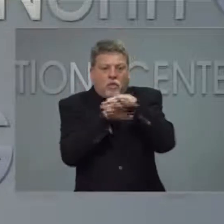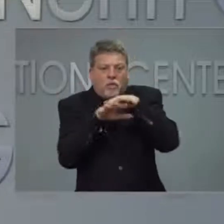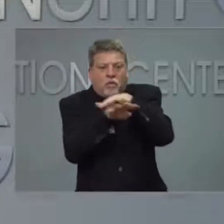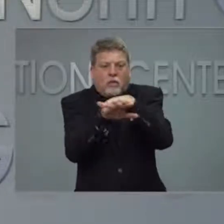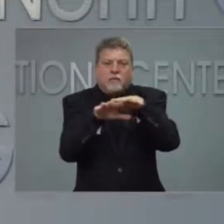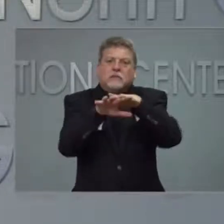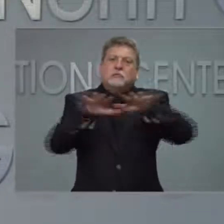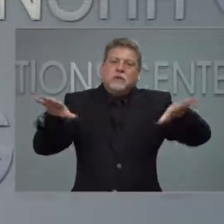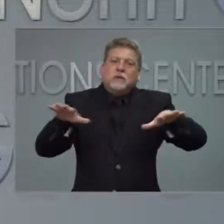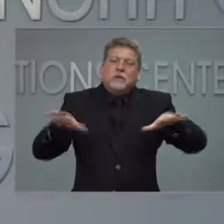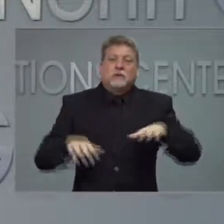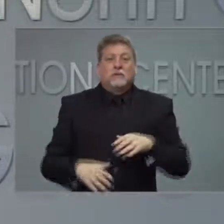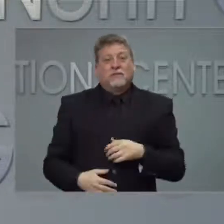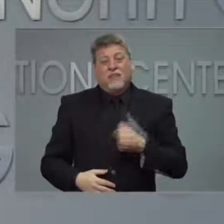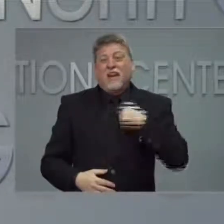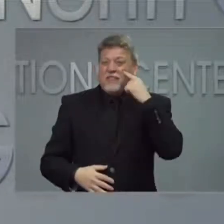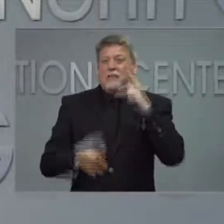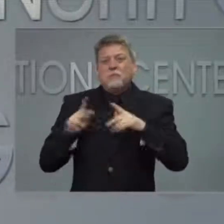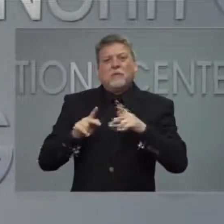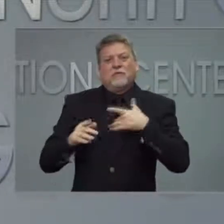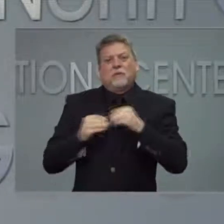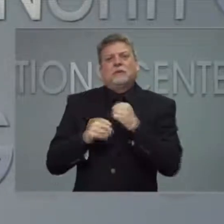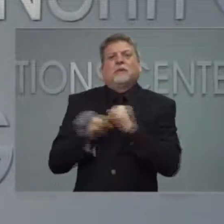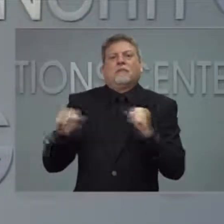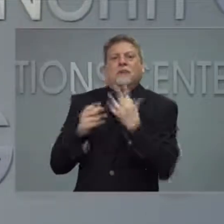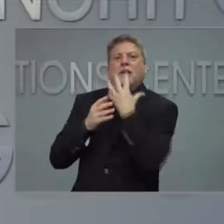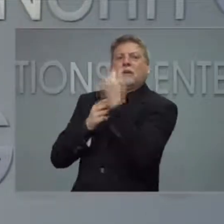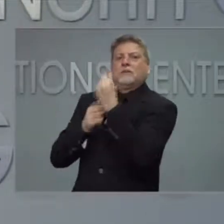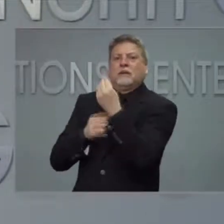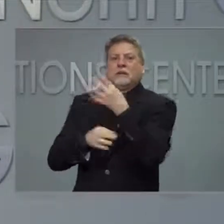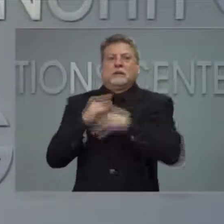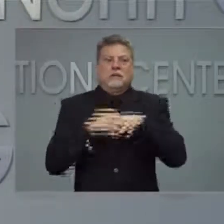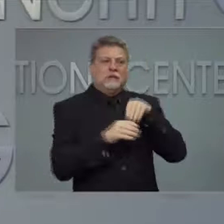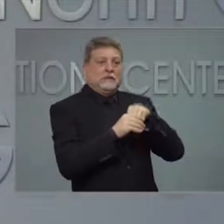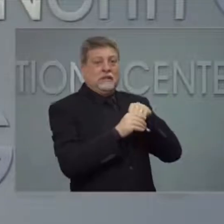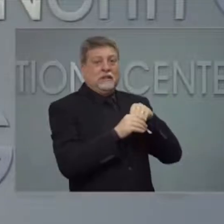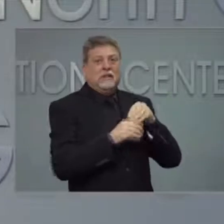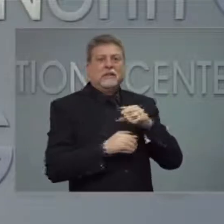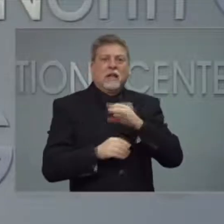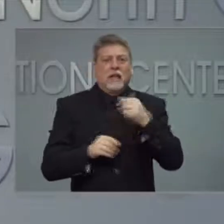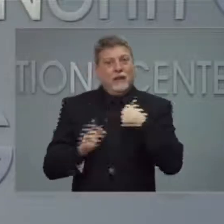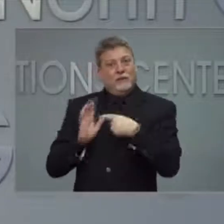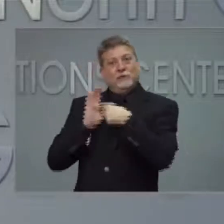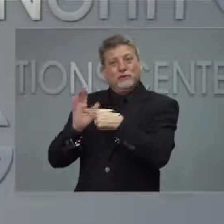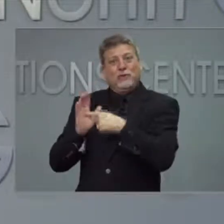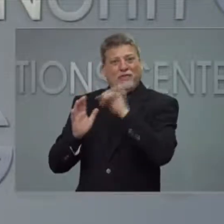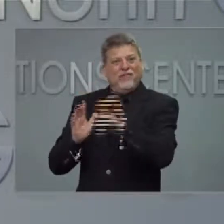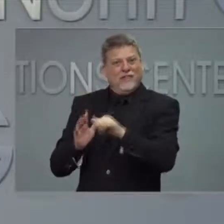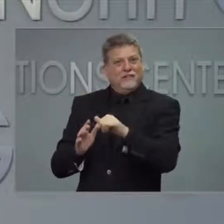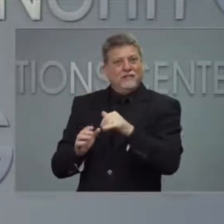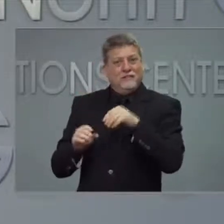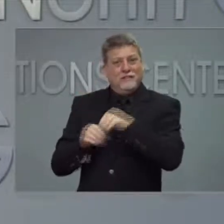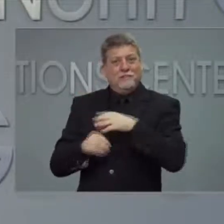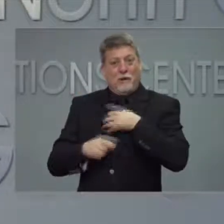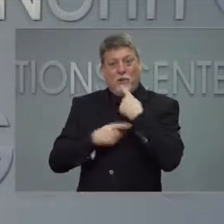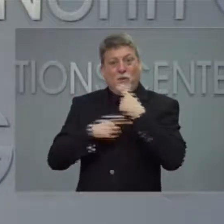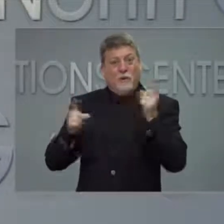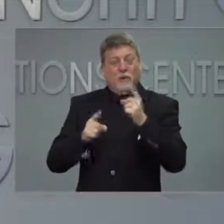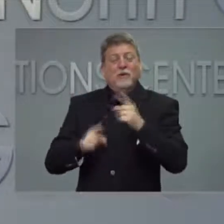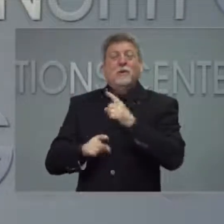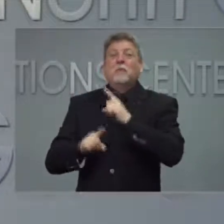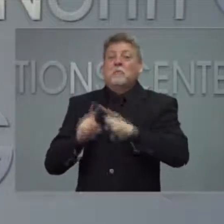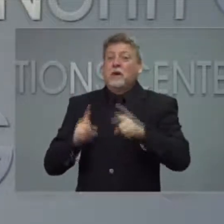are outside than they do inside, and that is reflected in this order. But I'll let Dr. Cohen address that issue as well.